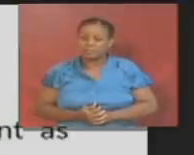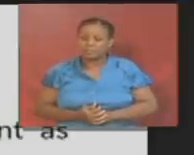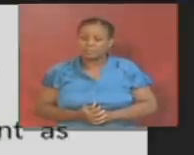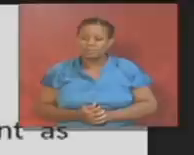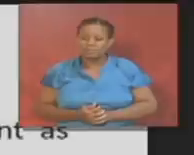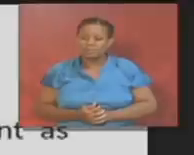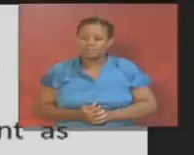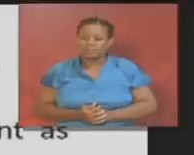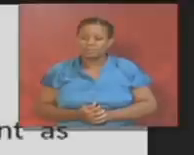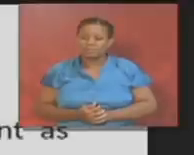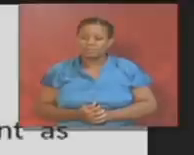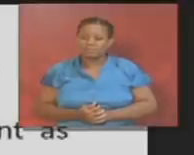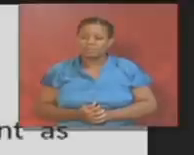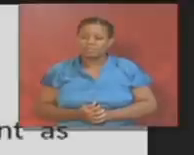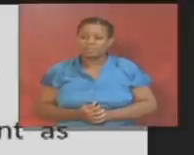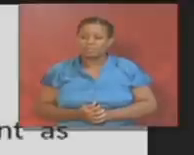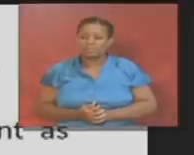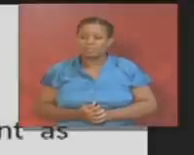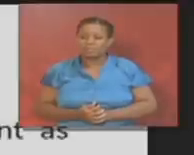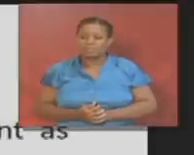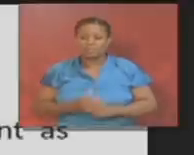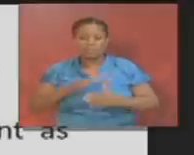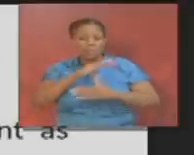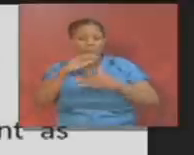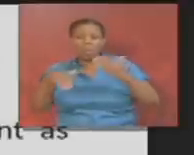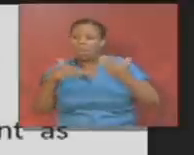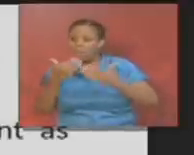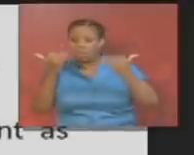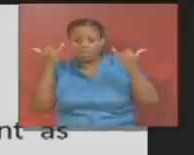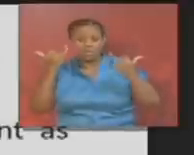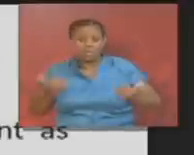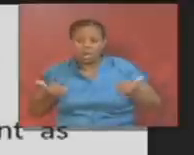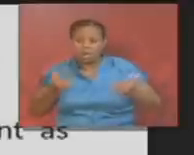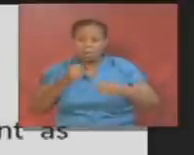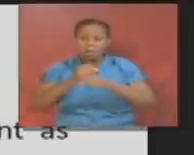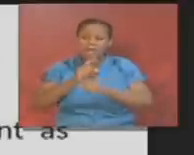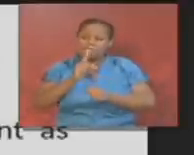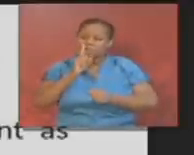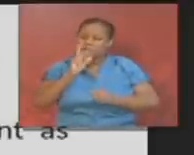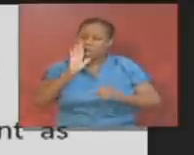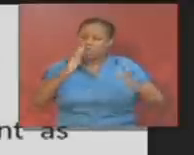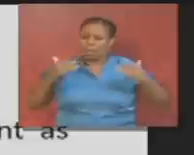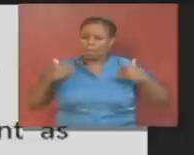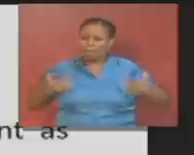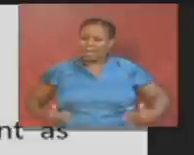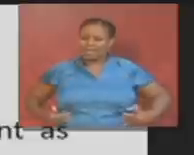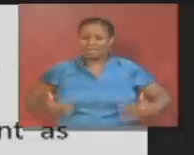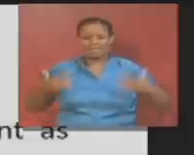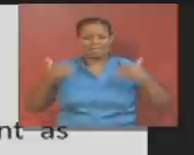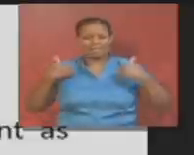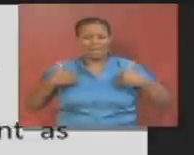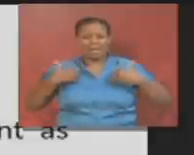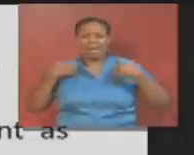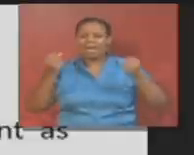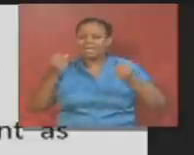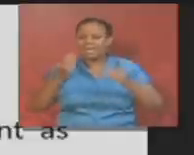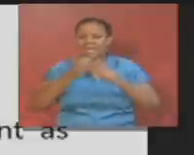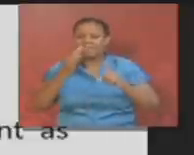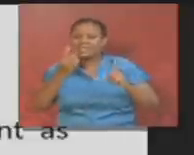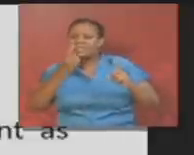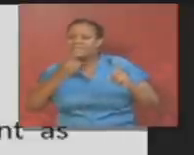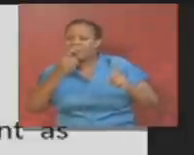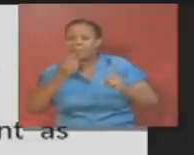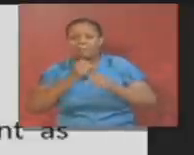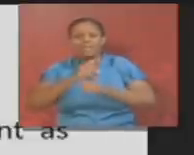So, as we all know, we need to optimize our health status. If you are diabetic, ensure that your blood sugar